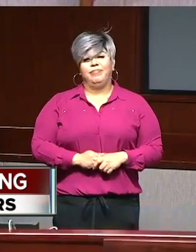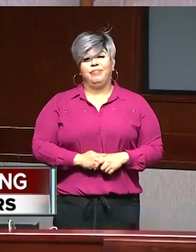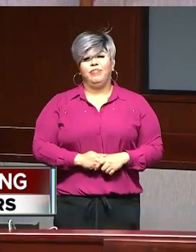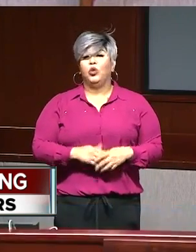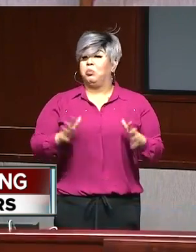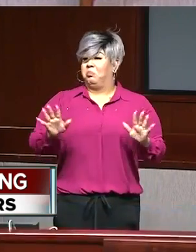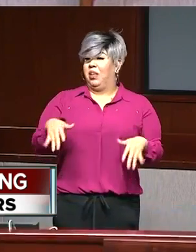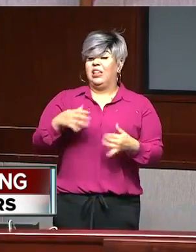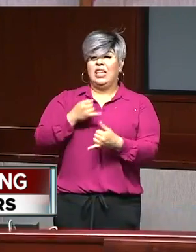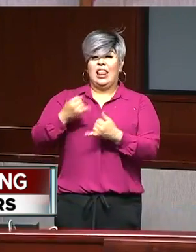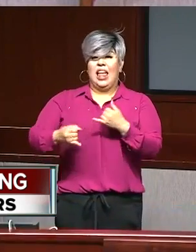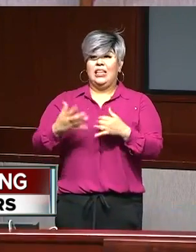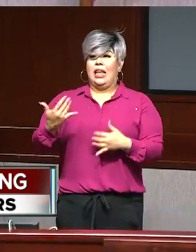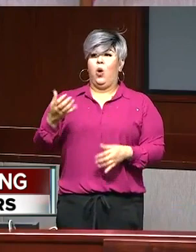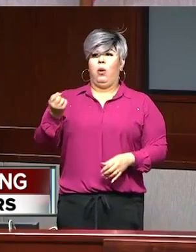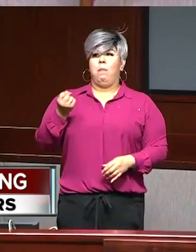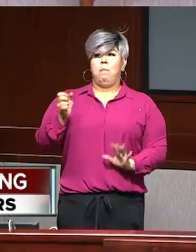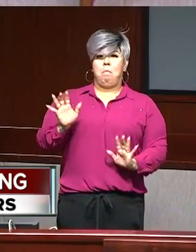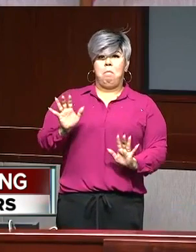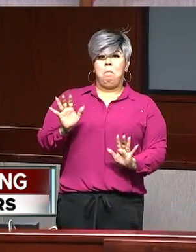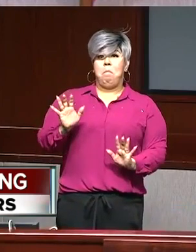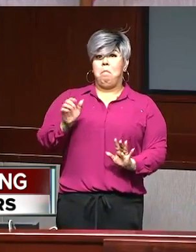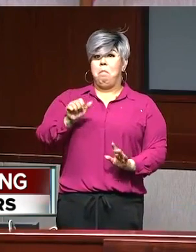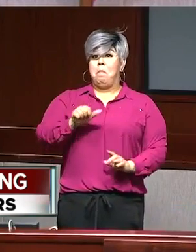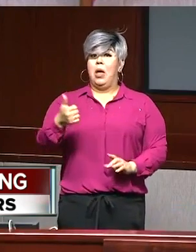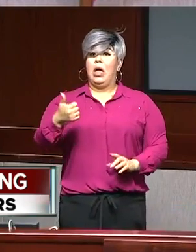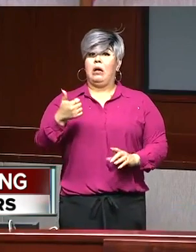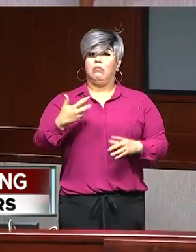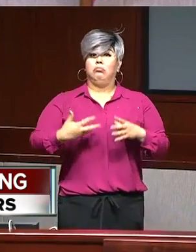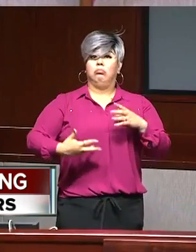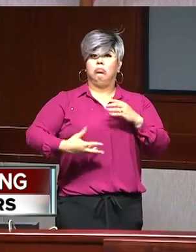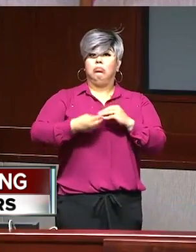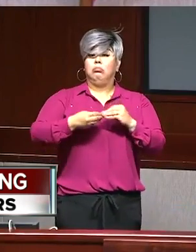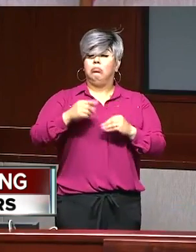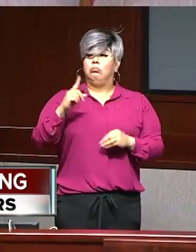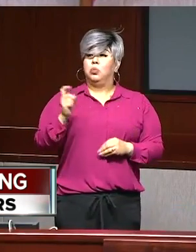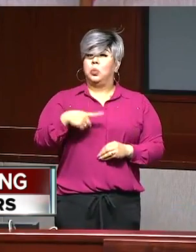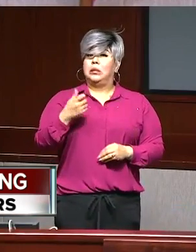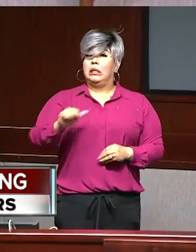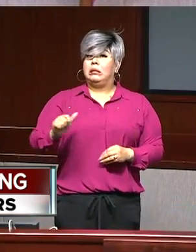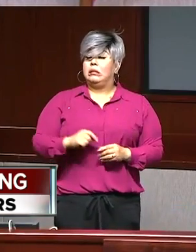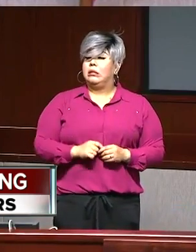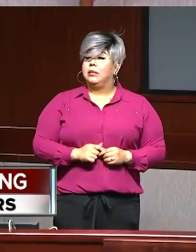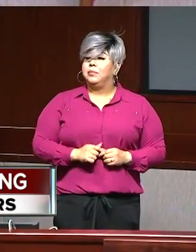That was our last outlet. I'm going to pause for a second in case anyone has any last follow-up questions.